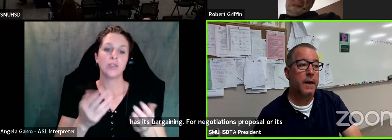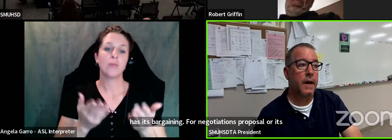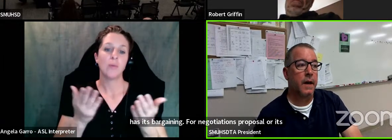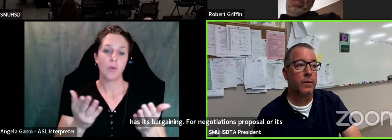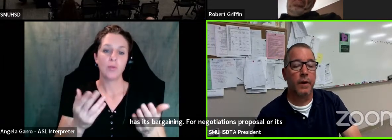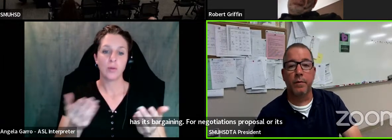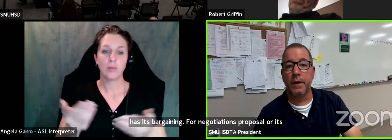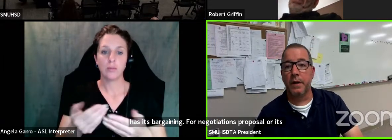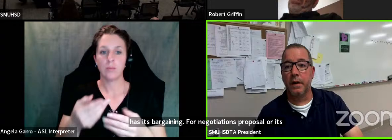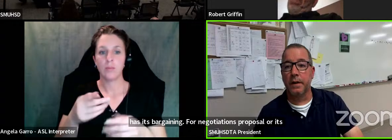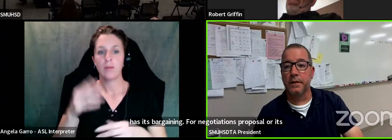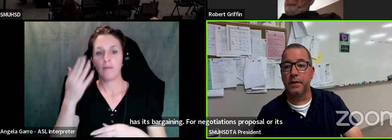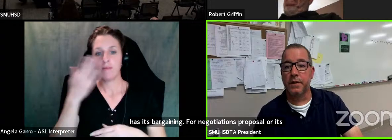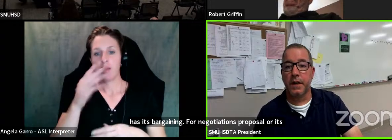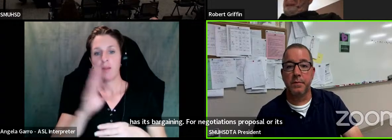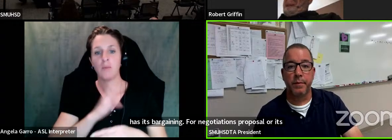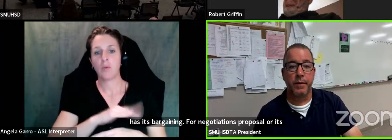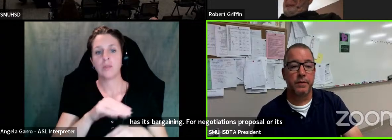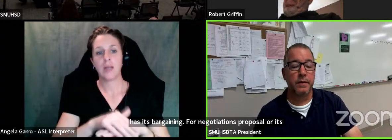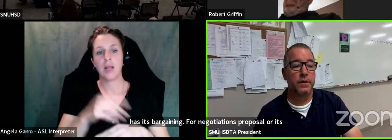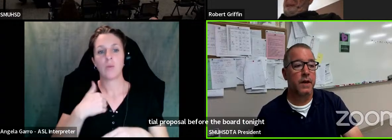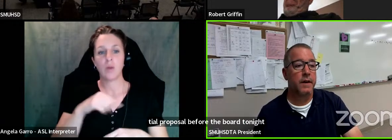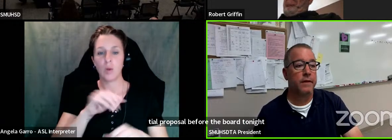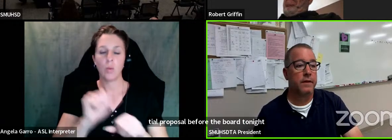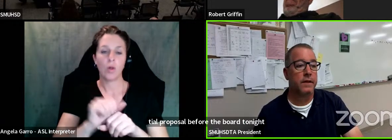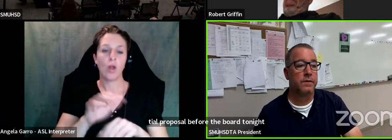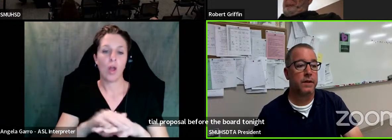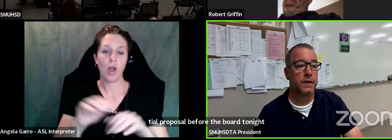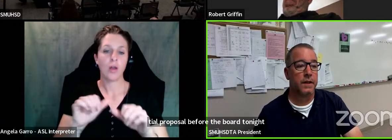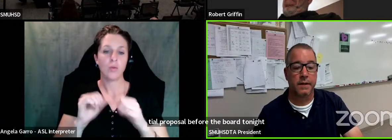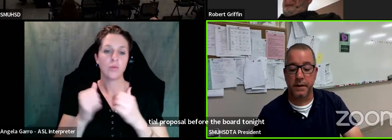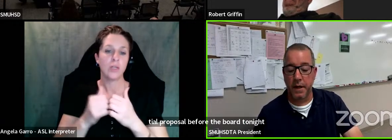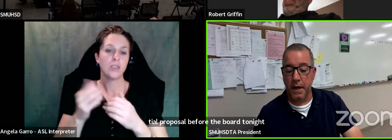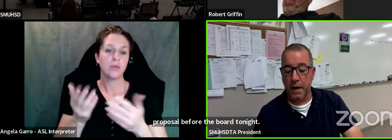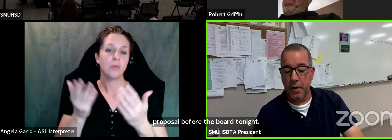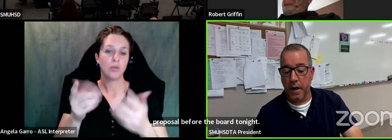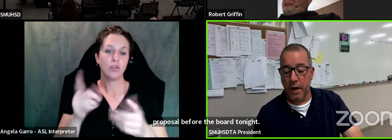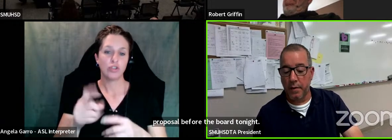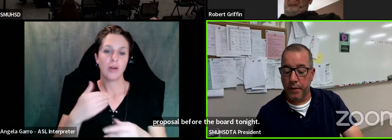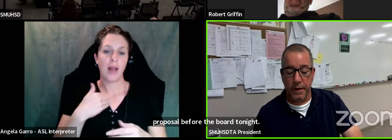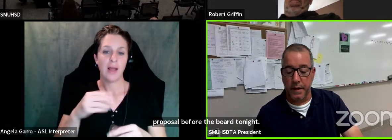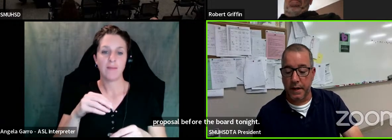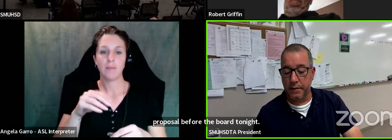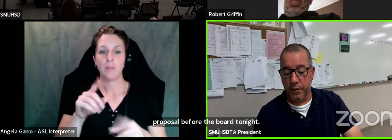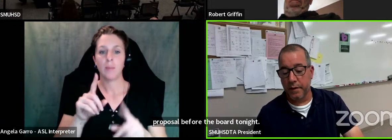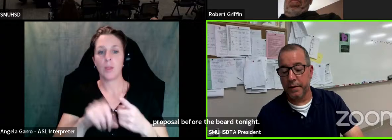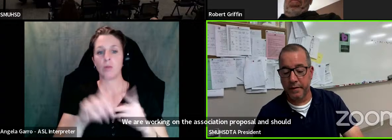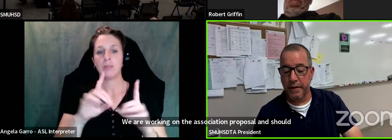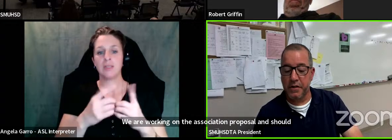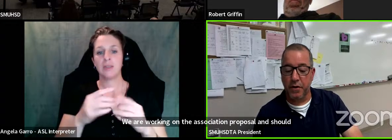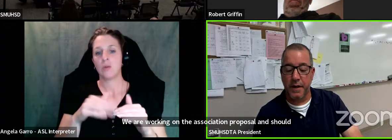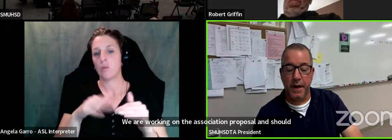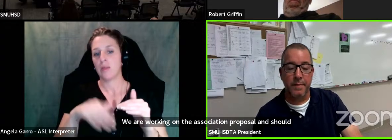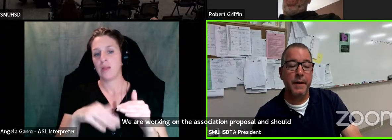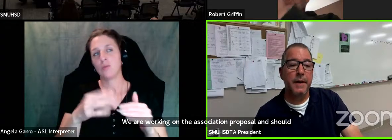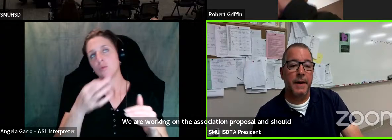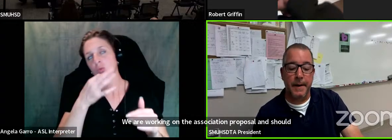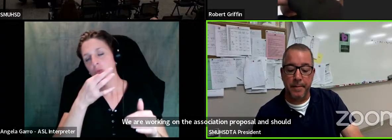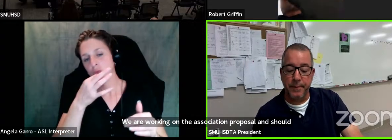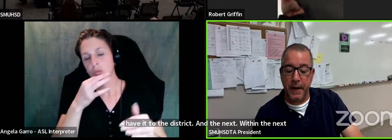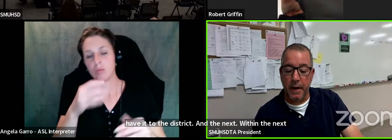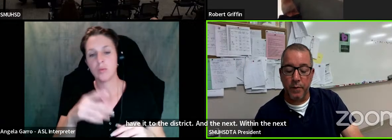tonight. We are working on the association proposal and should have it to the district in the next within the next, well, in a very short